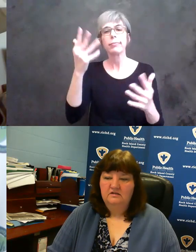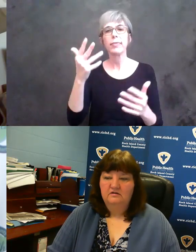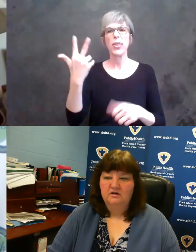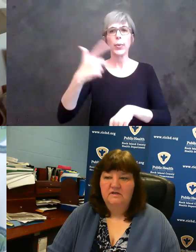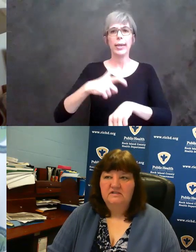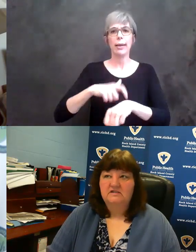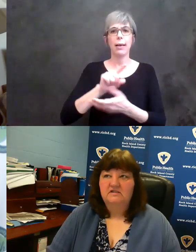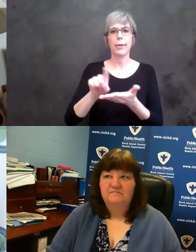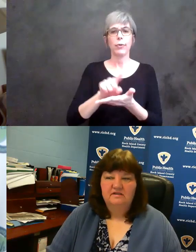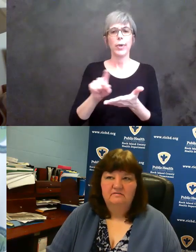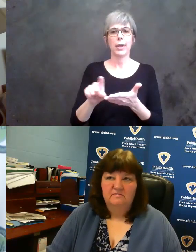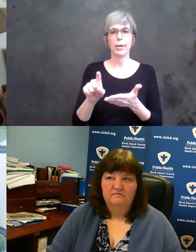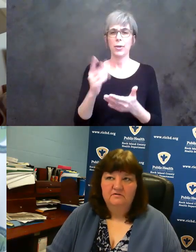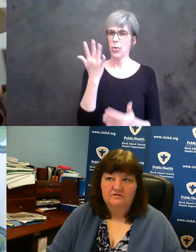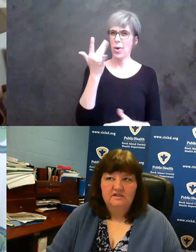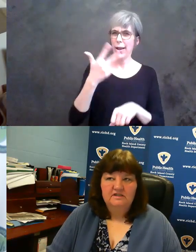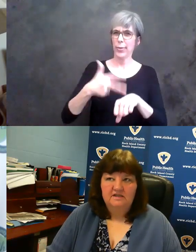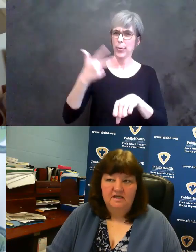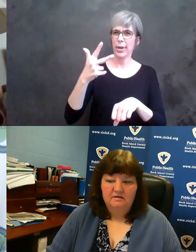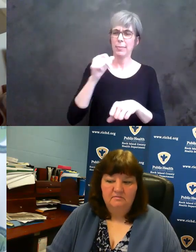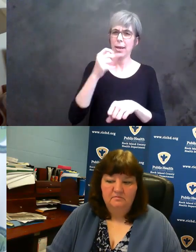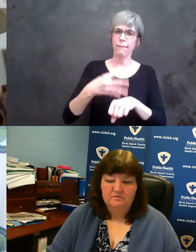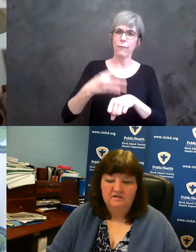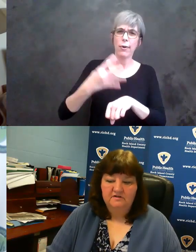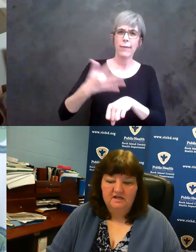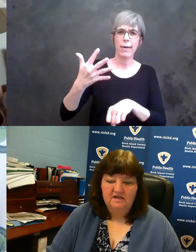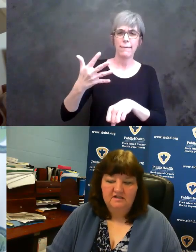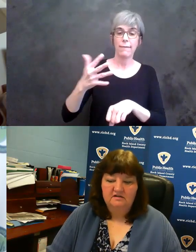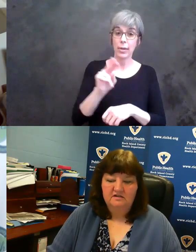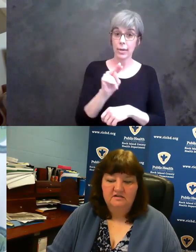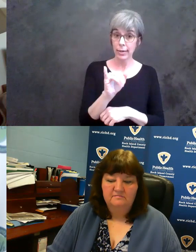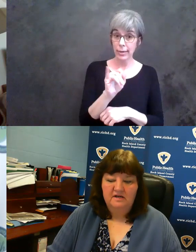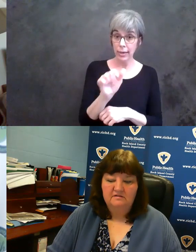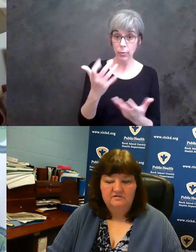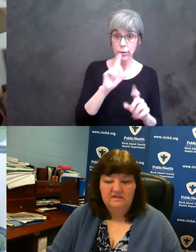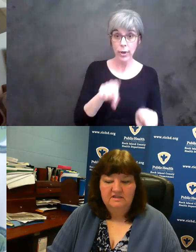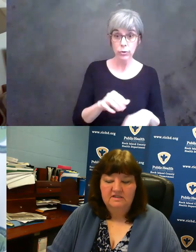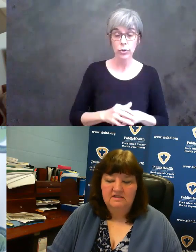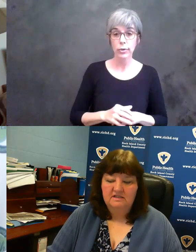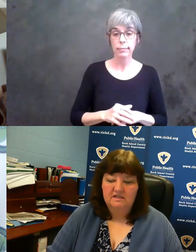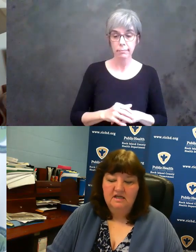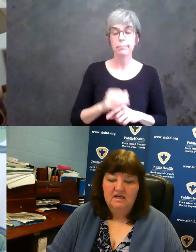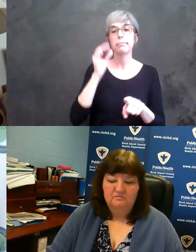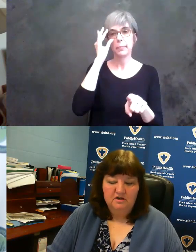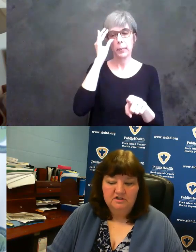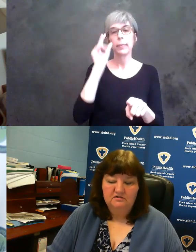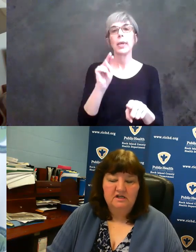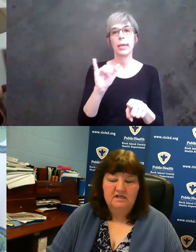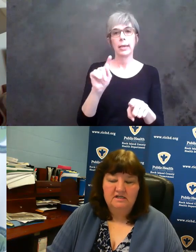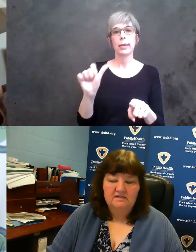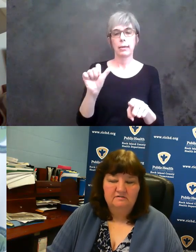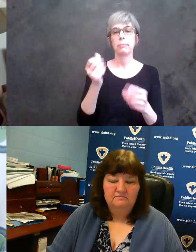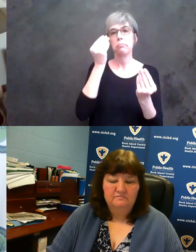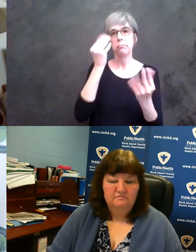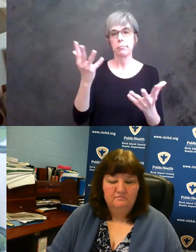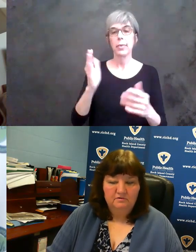Sure. Well, I think, you know, our messages have been virtually the same most every day, talking about social distancing and washing